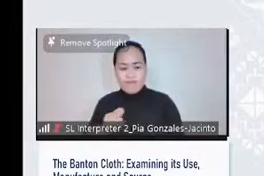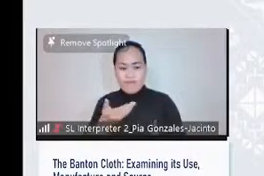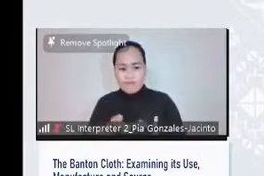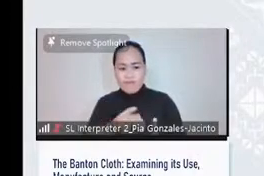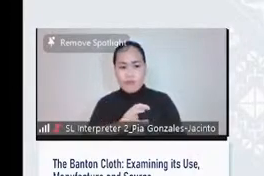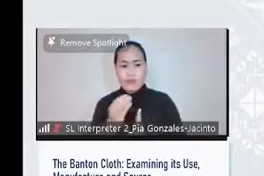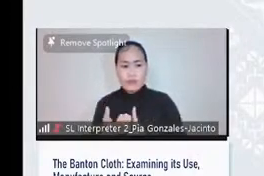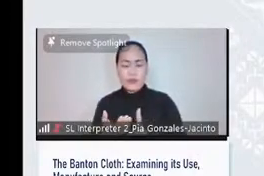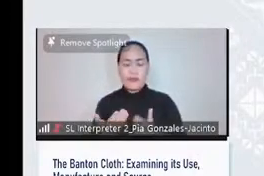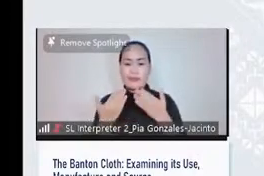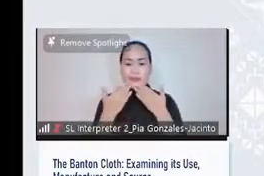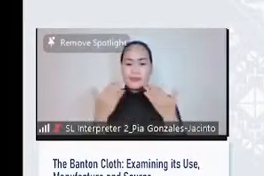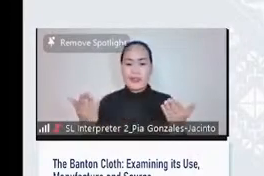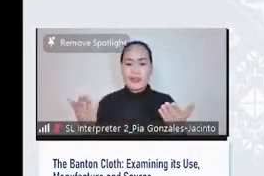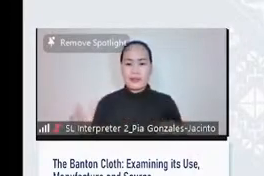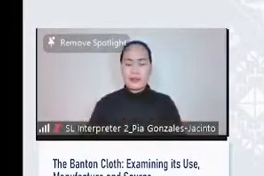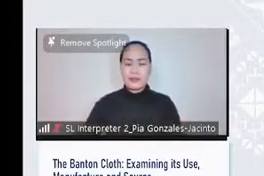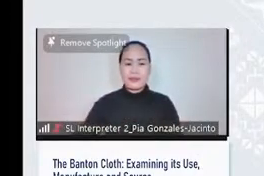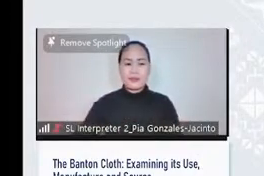Maraming salamat po.